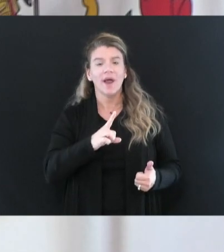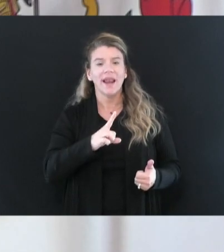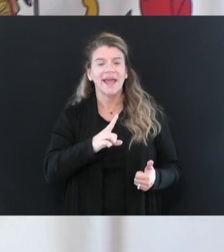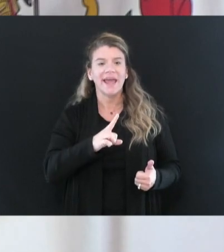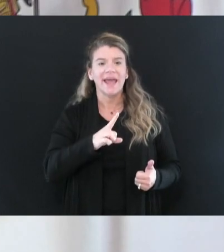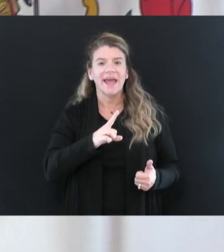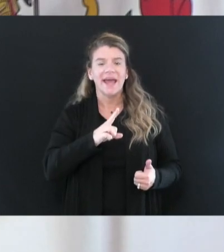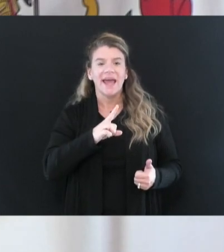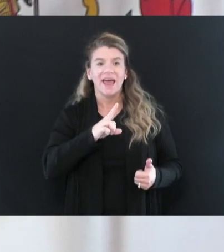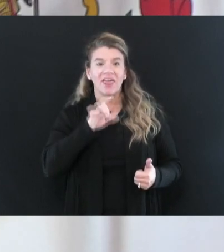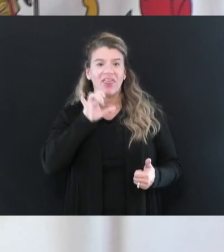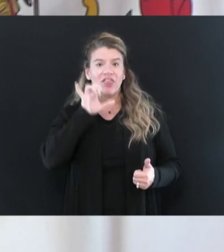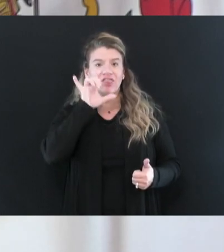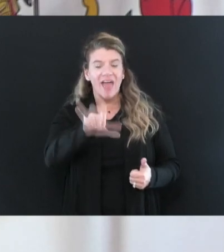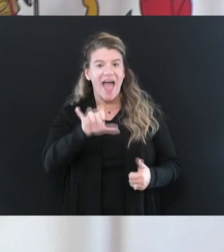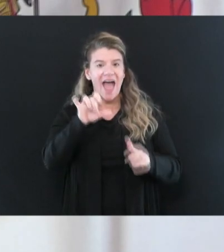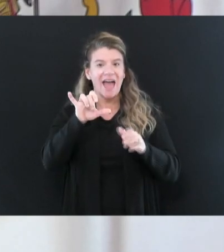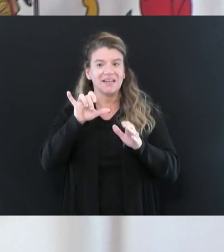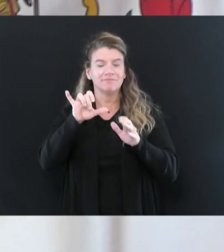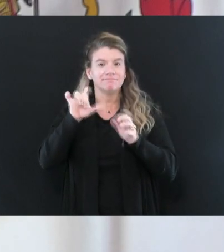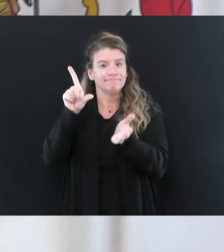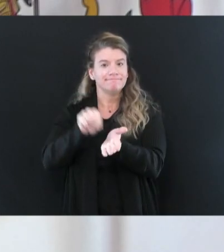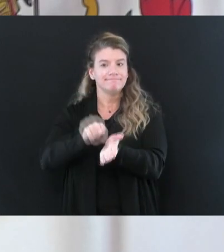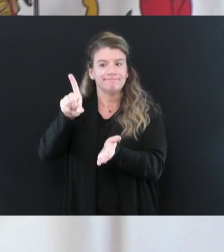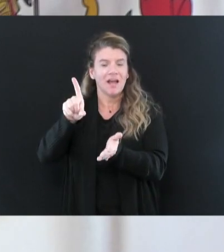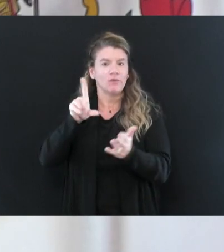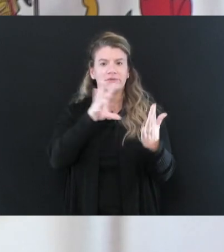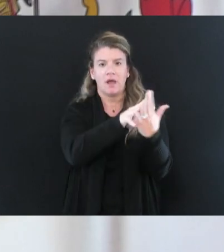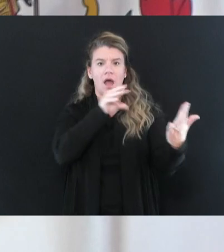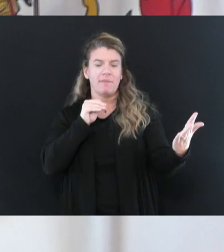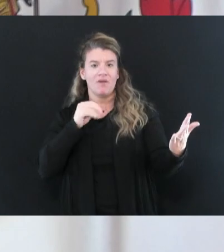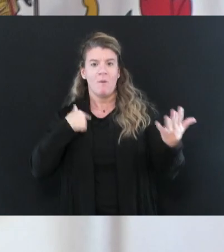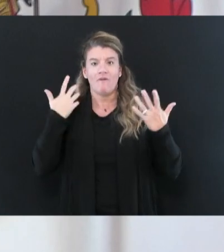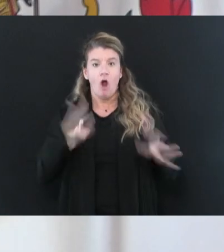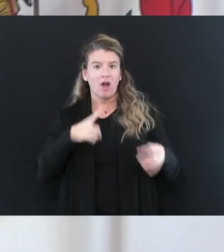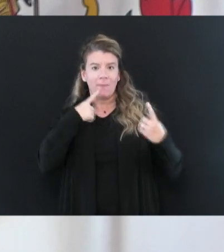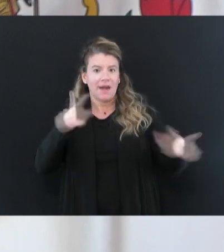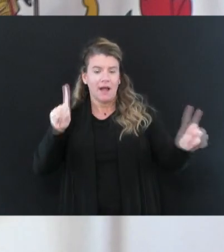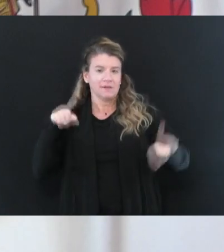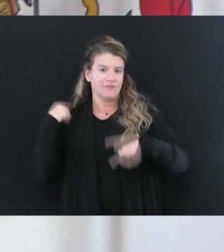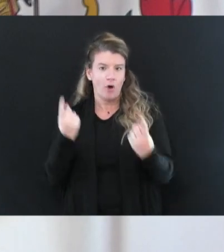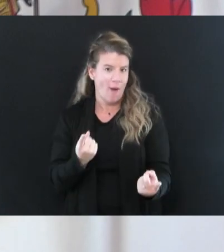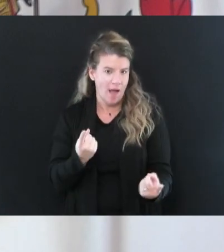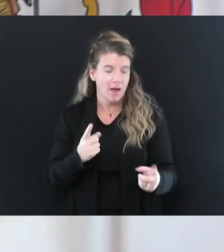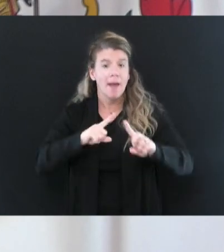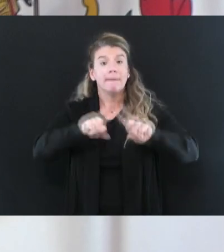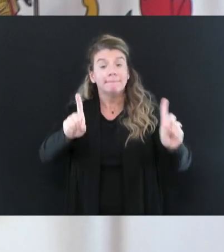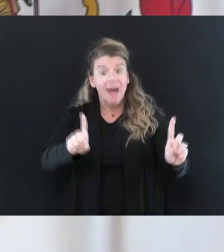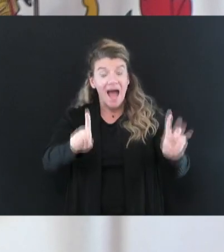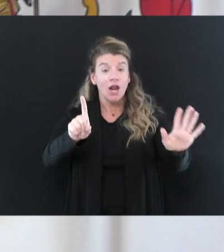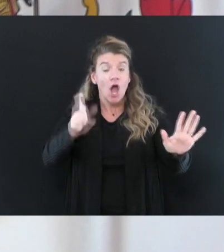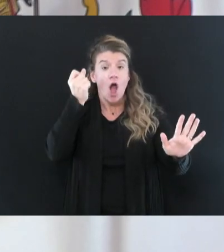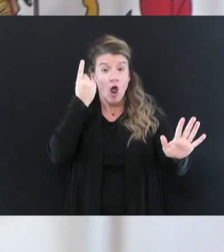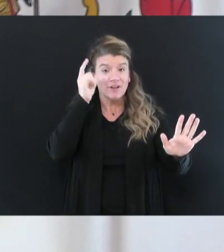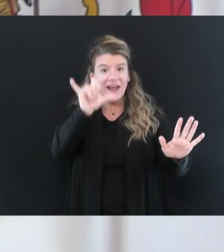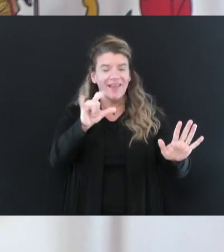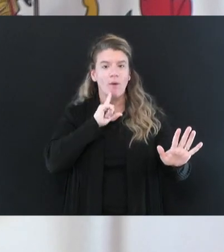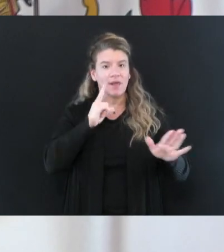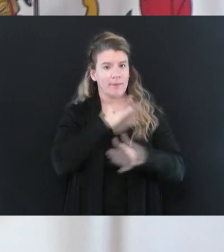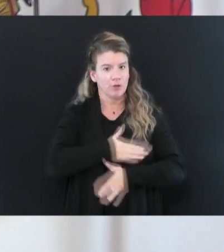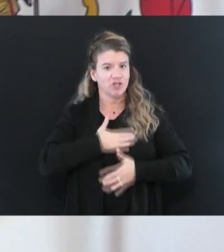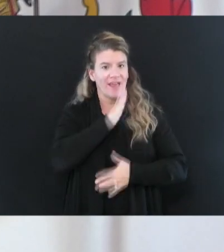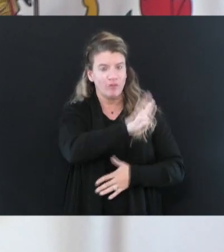echoing of basically what we've been telling people for months and months. But with that, we appreciate your help.